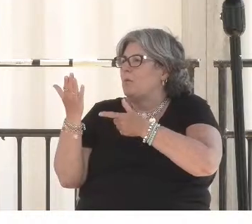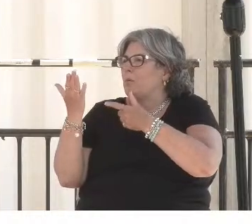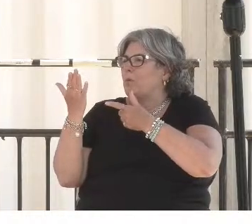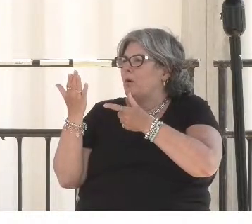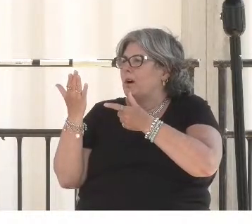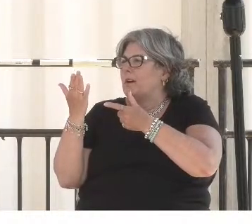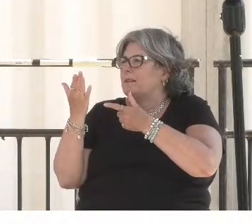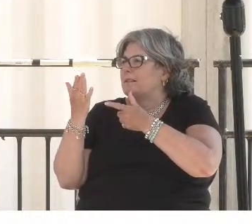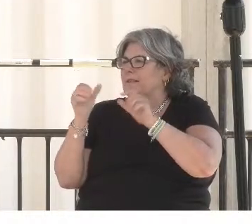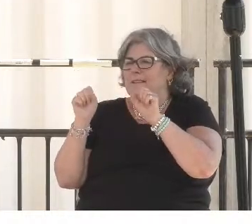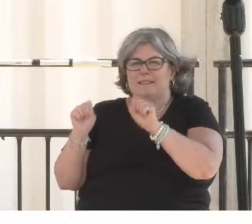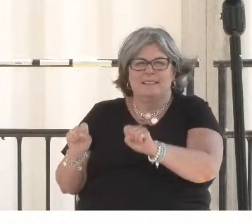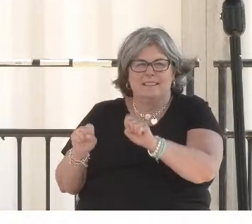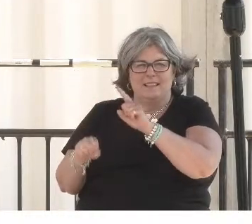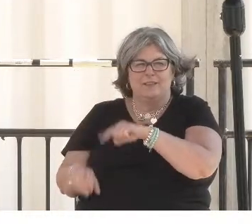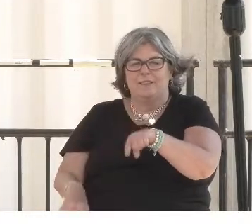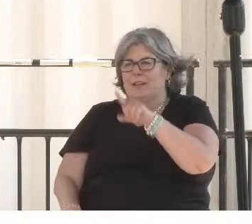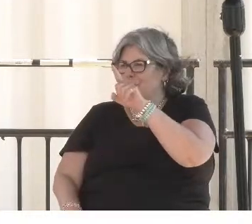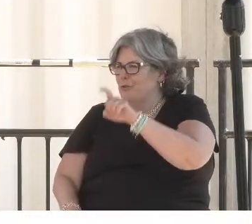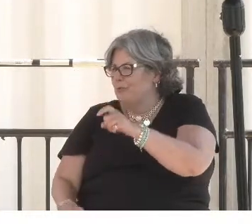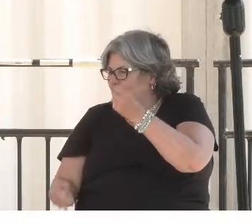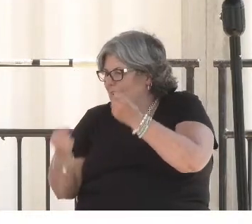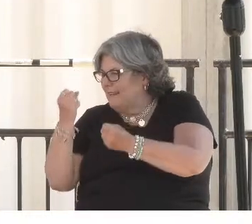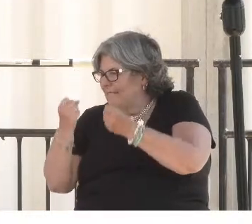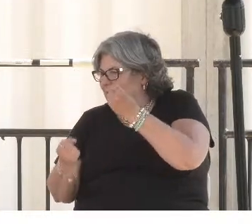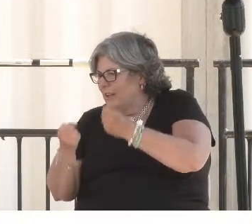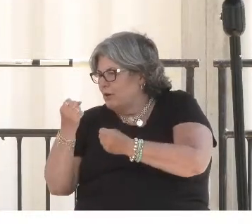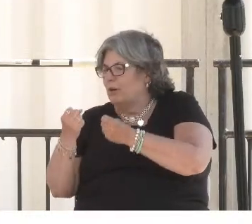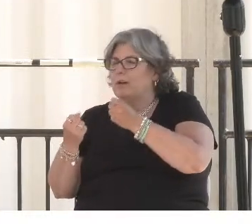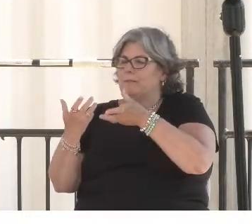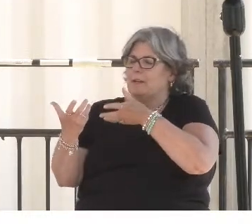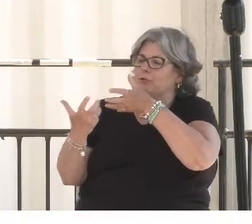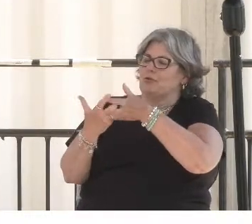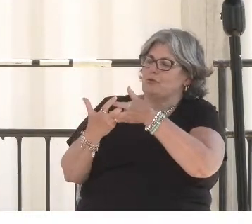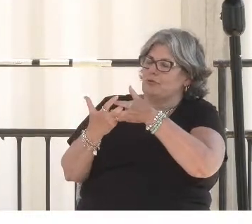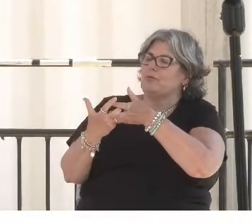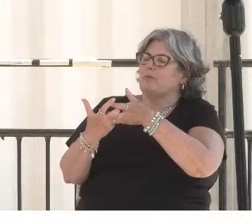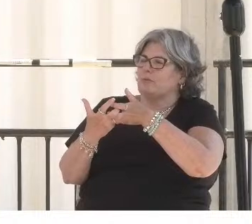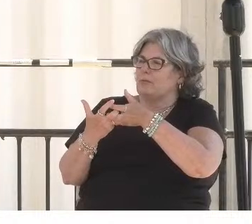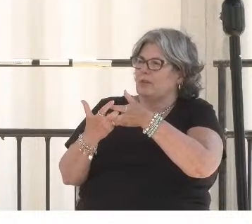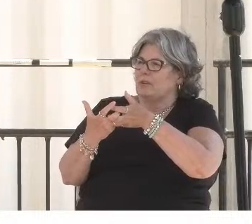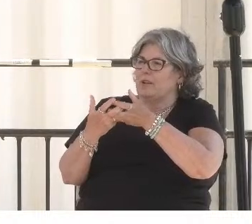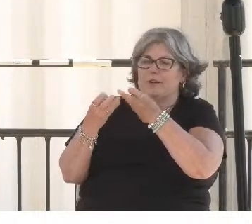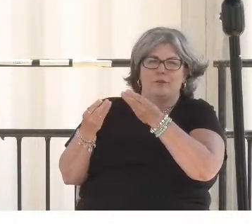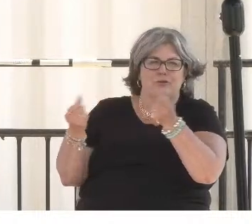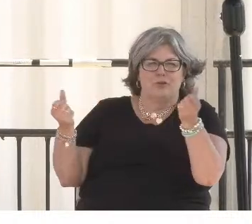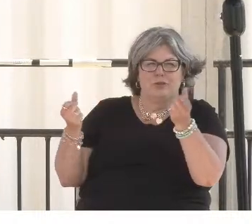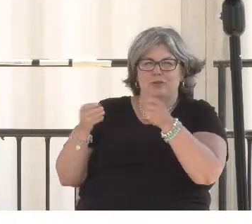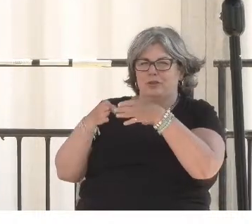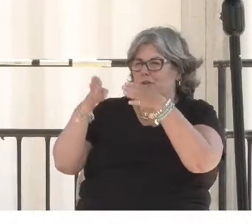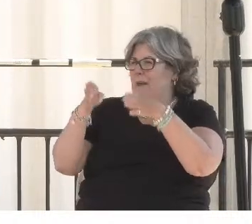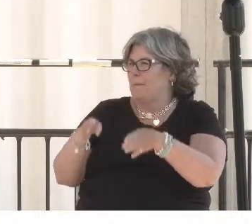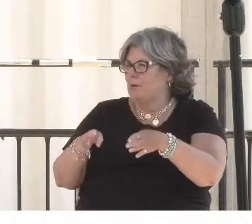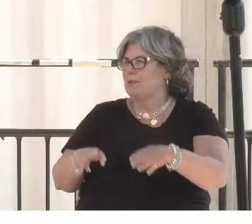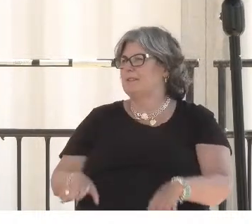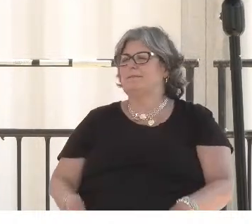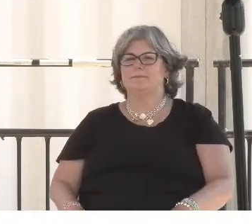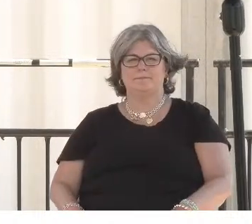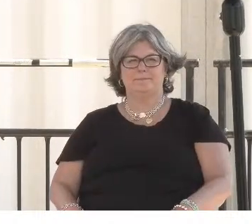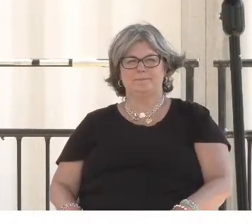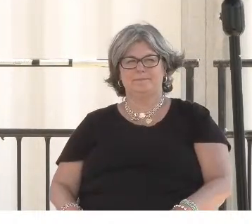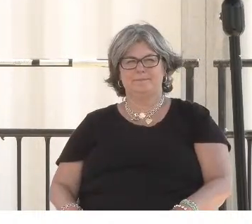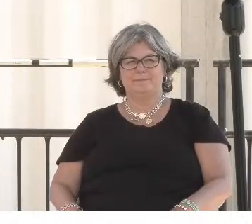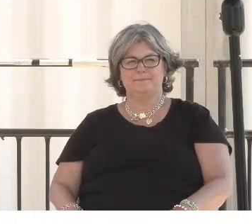the capability that you need in a vehicle, so that we're making sure that we can bring that solution to them that works. And